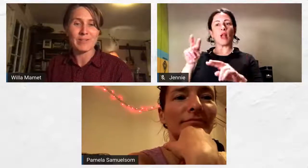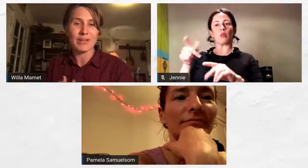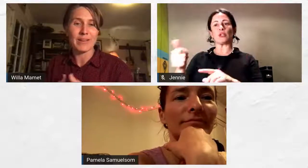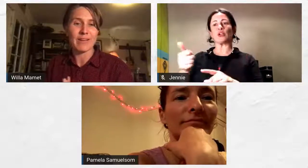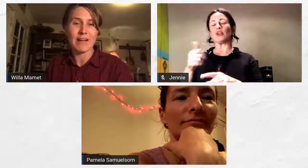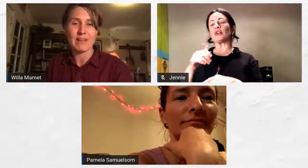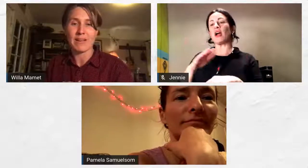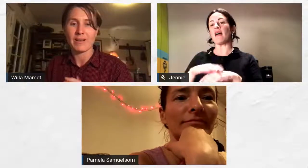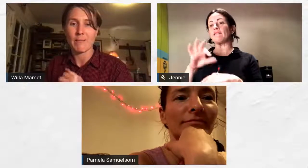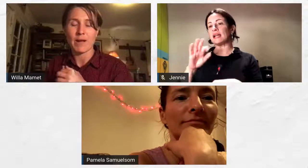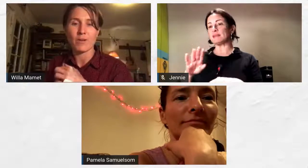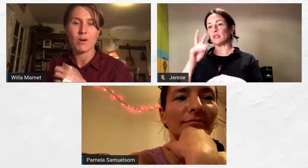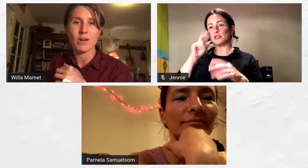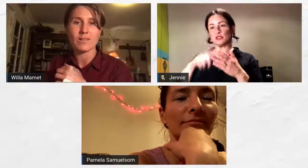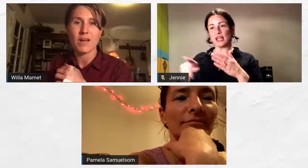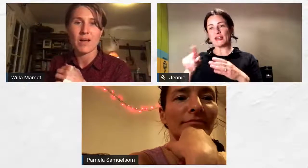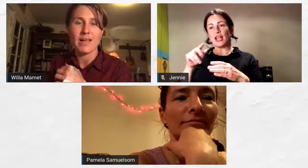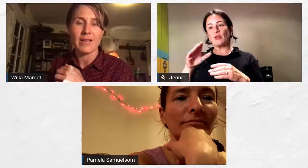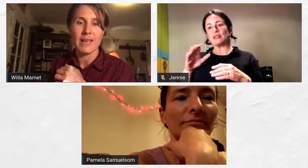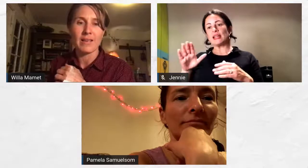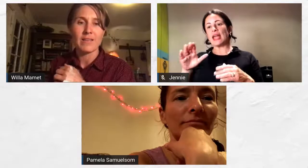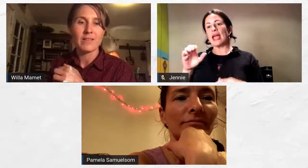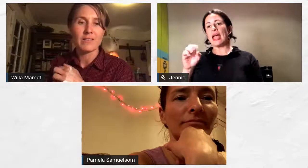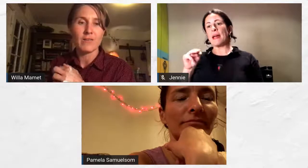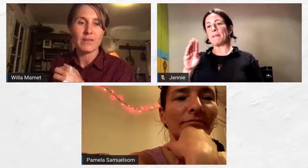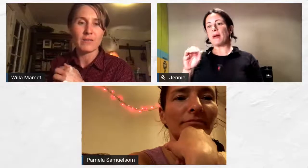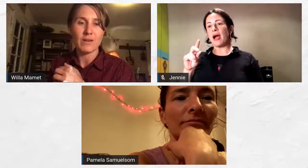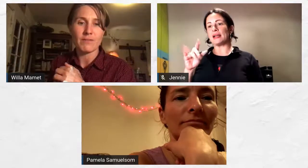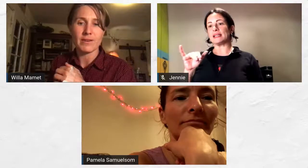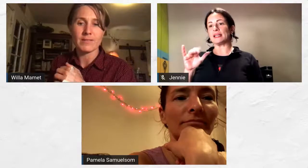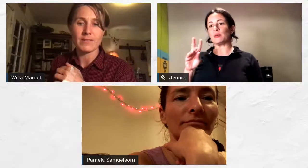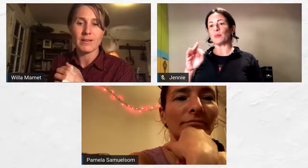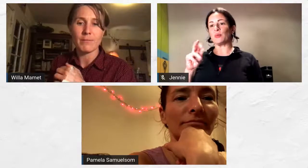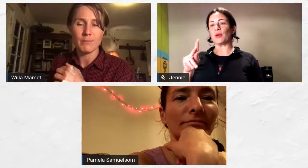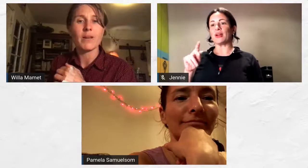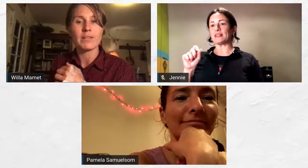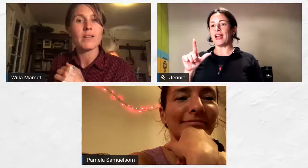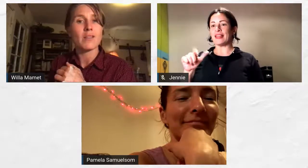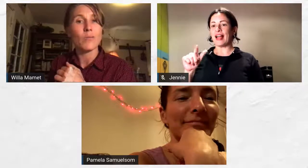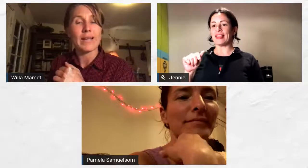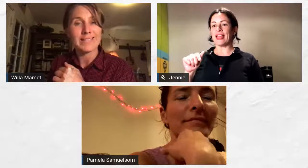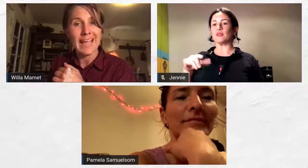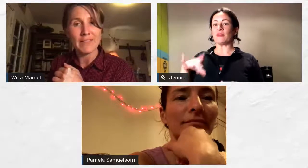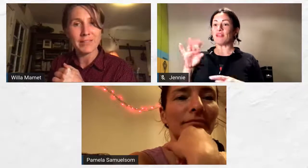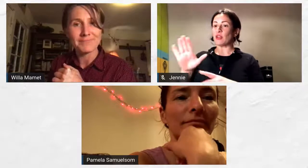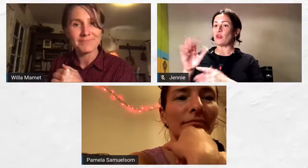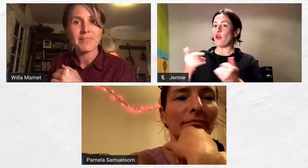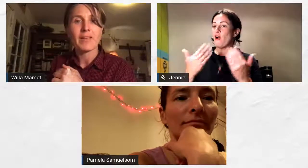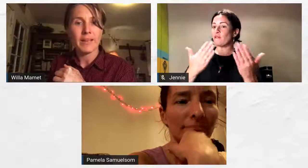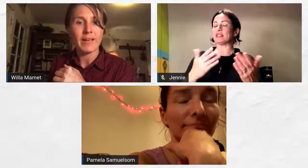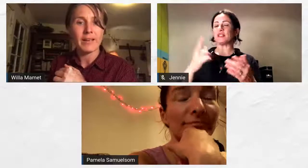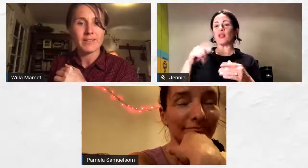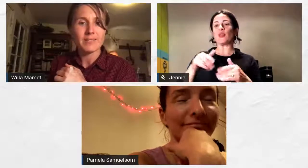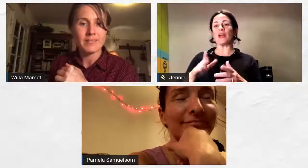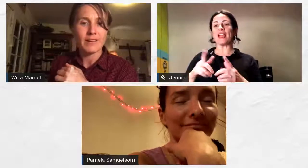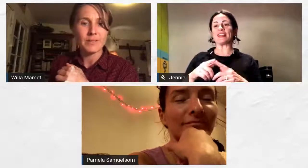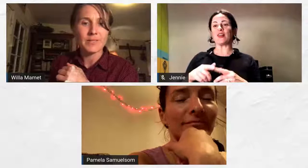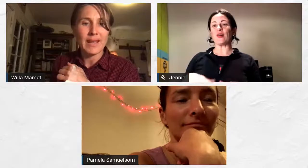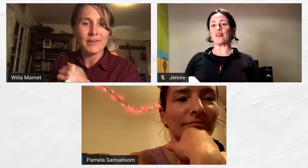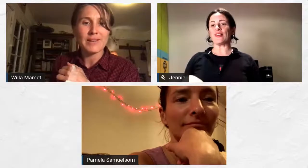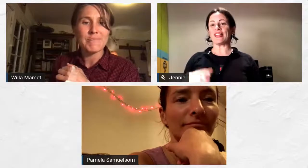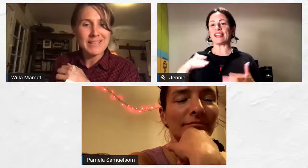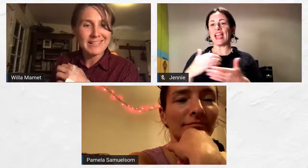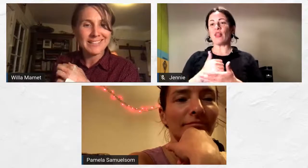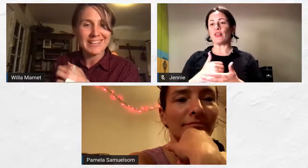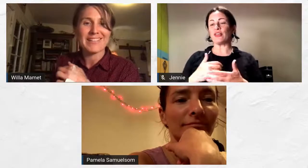Facebook and checking her out at embodywork.la to find those offerings. It's another way to gather, and to